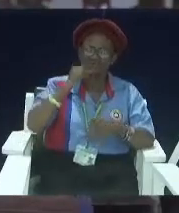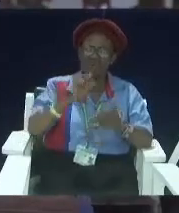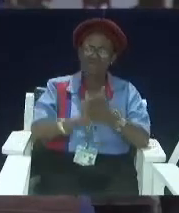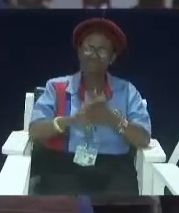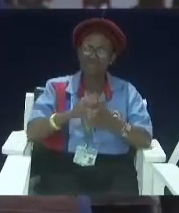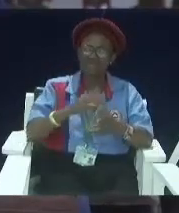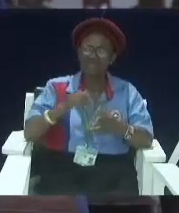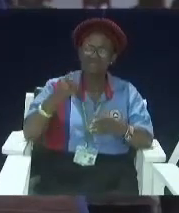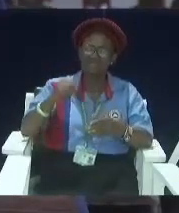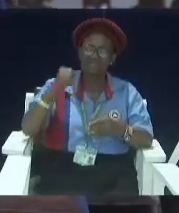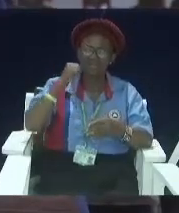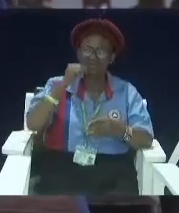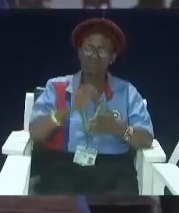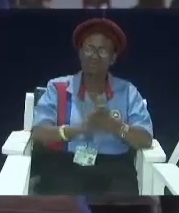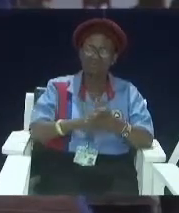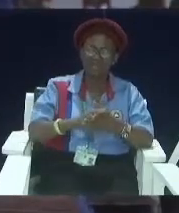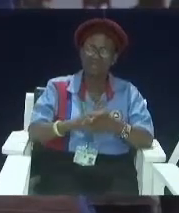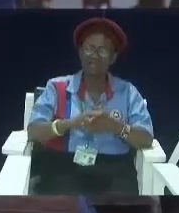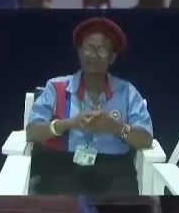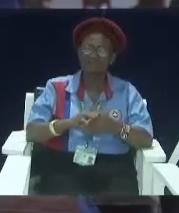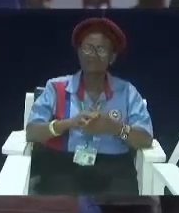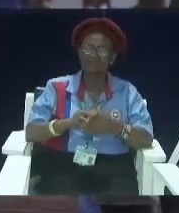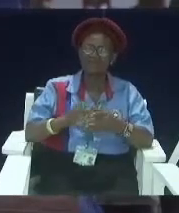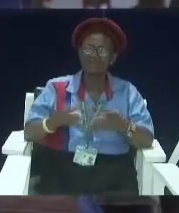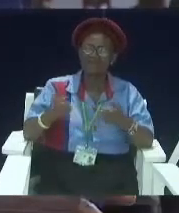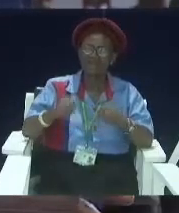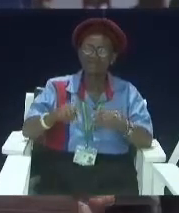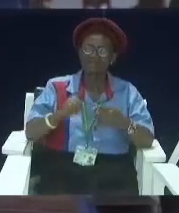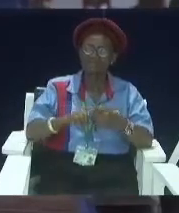And the wife happens to have